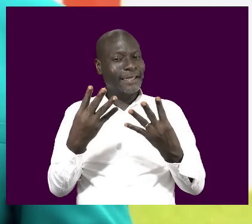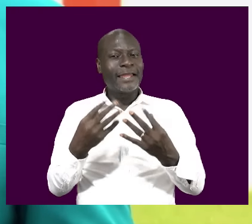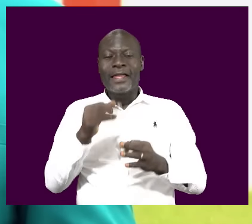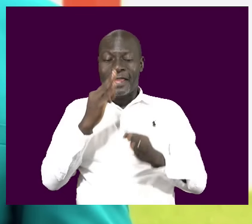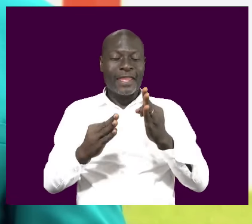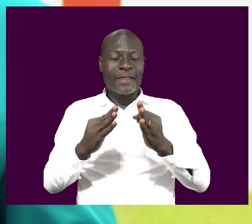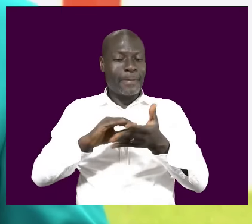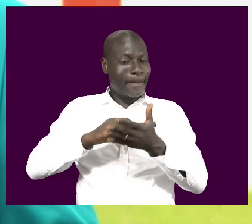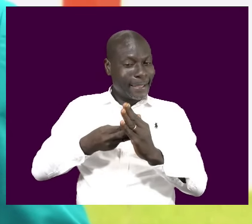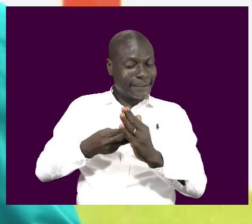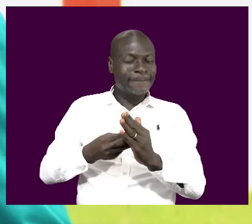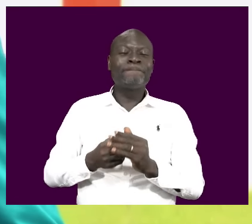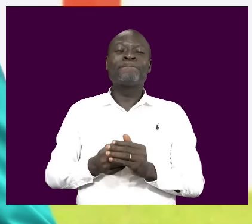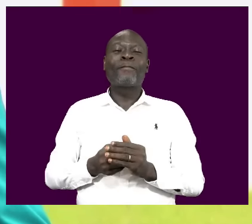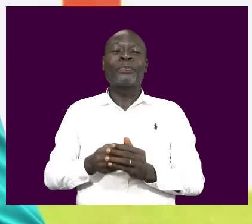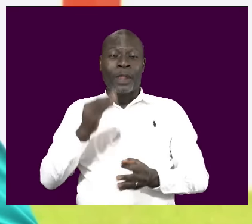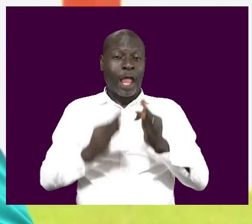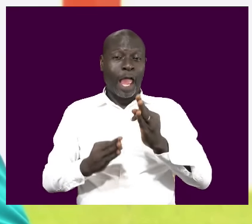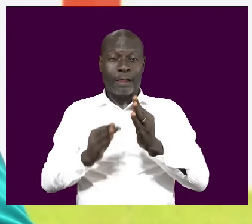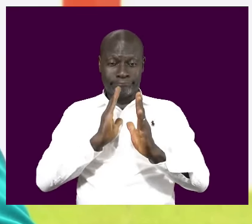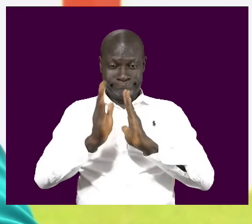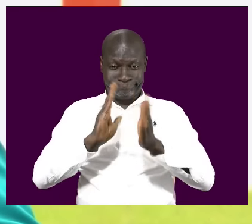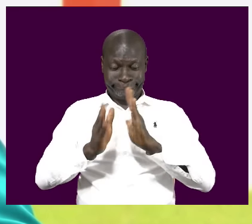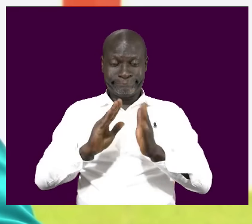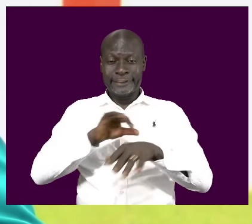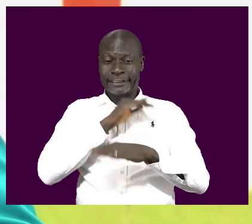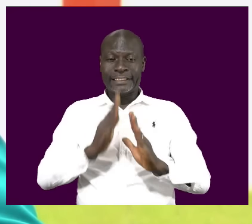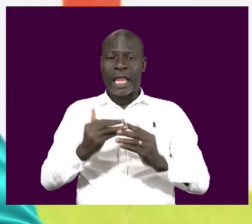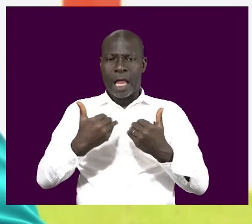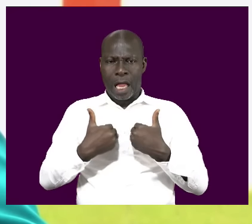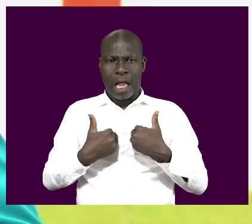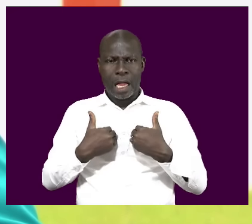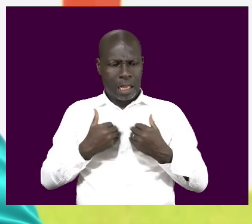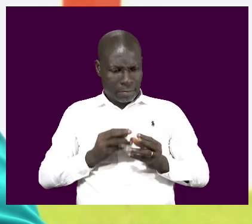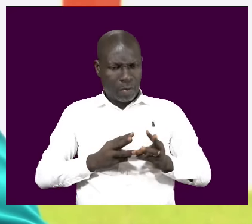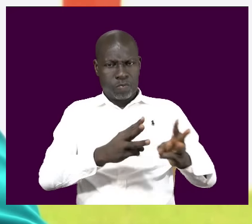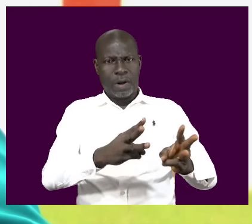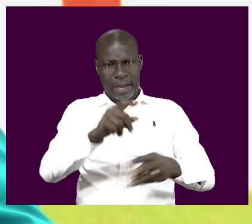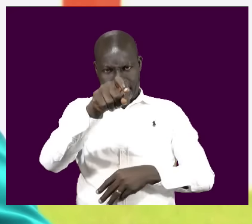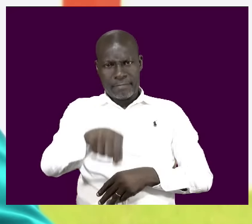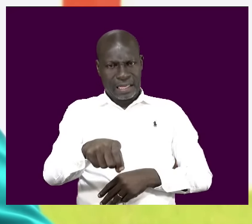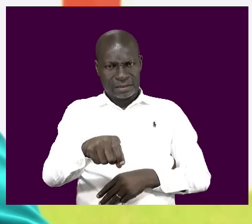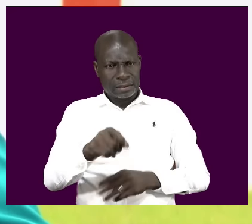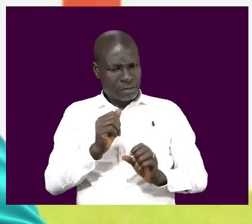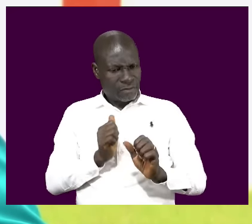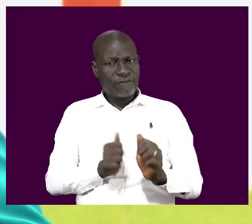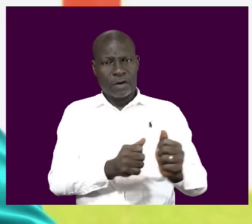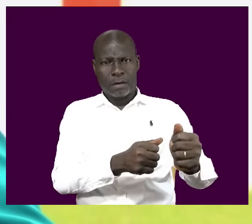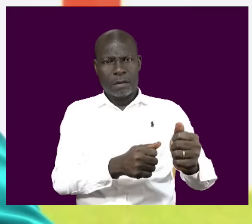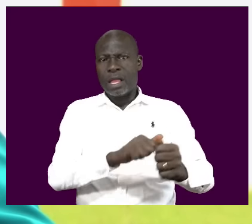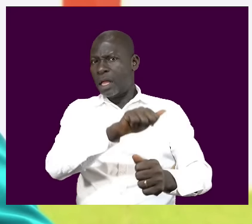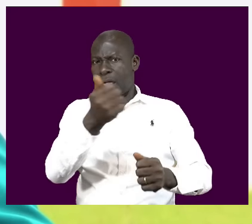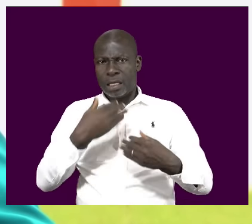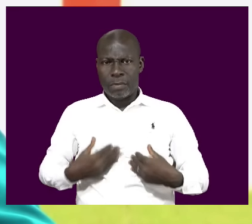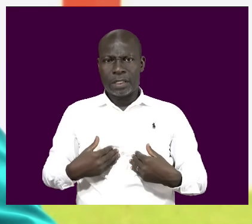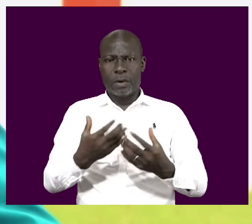se ye ka Kristo somo a ewo ekwan toti bi a eda ho a obi biara opese oprase